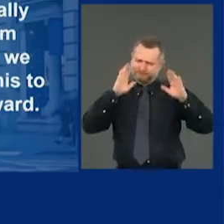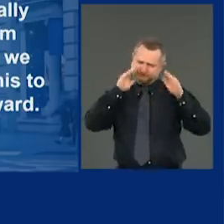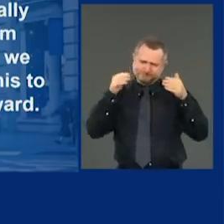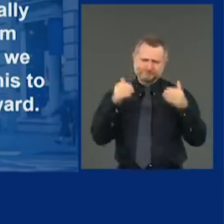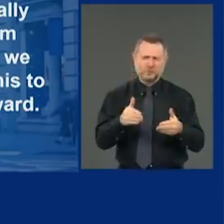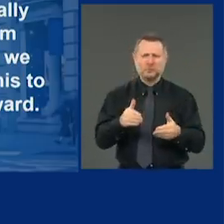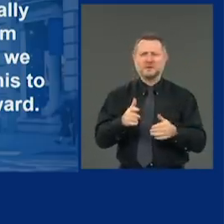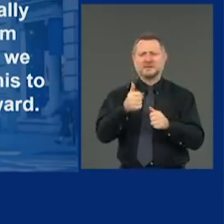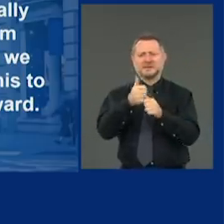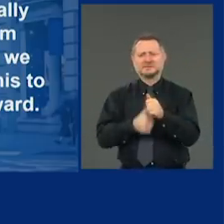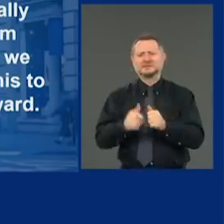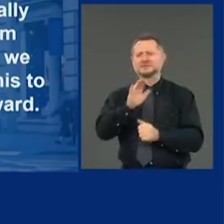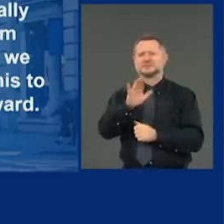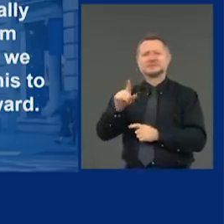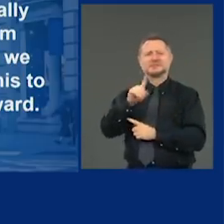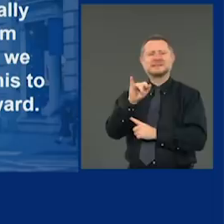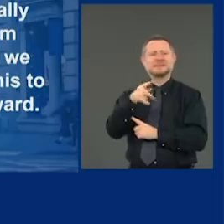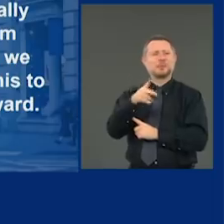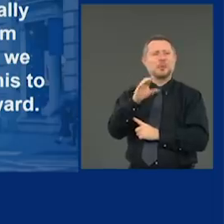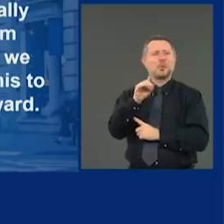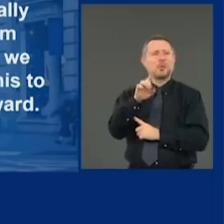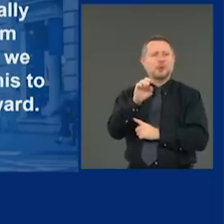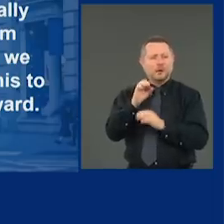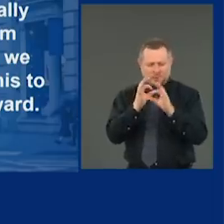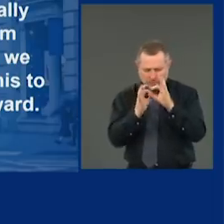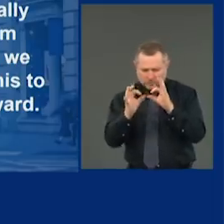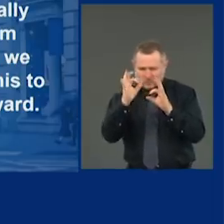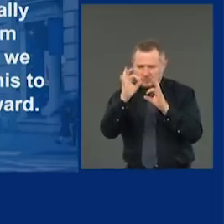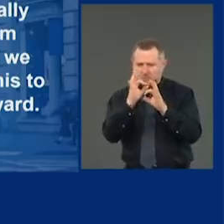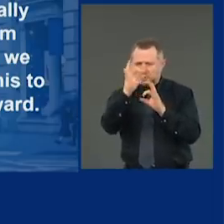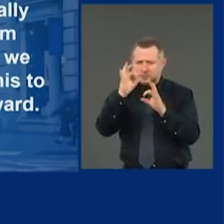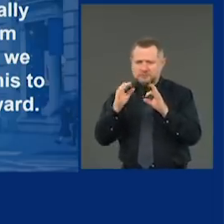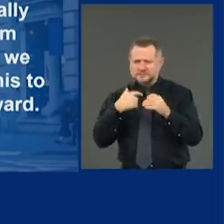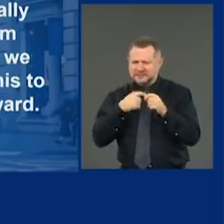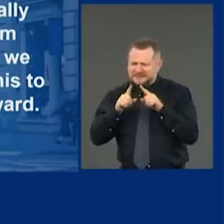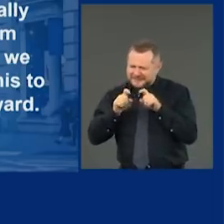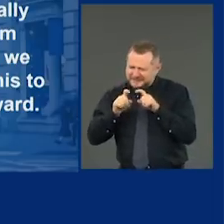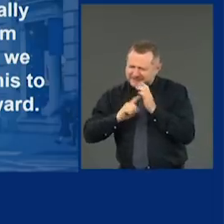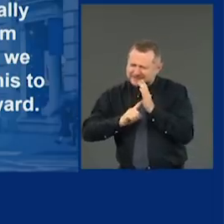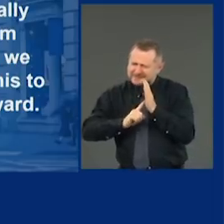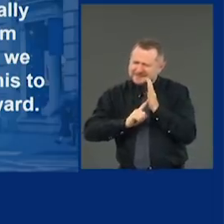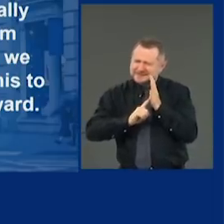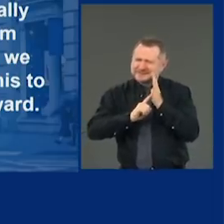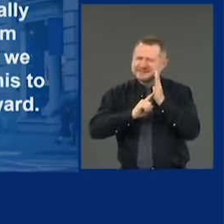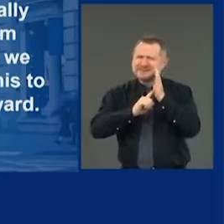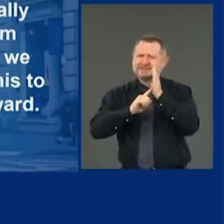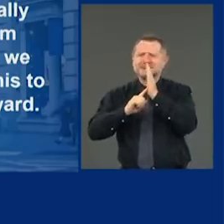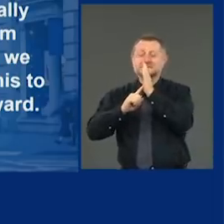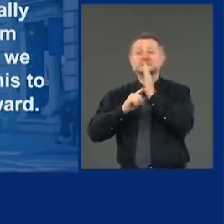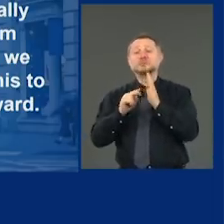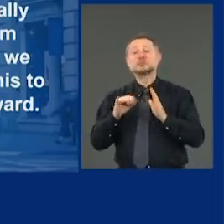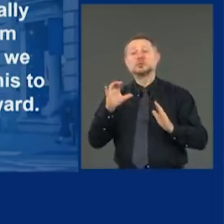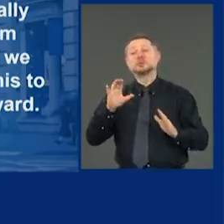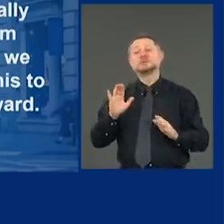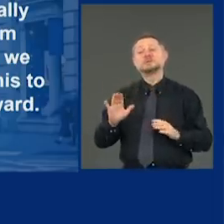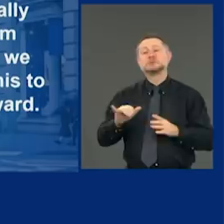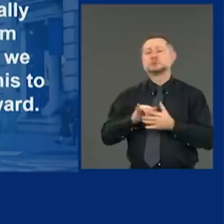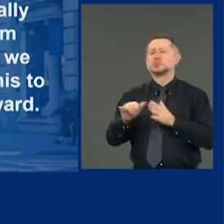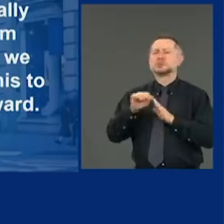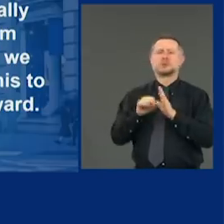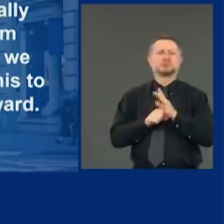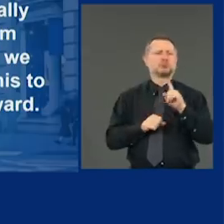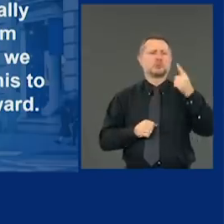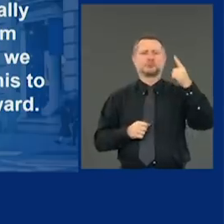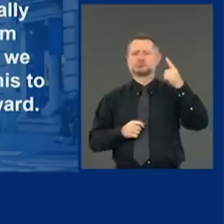code. We've done so much testing. We do more testing in New York than any state in the United States of America.